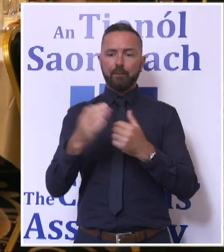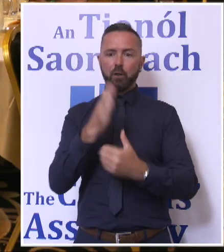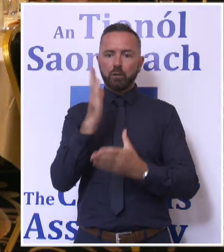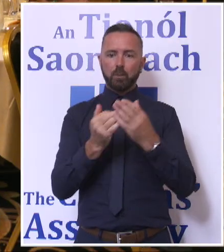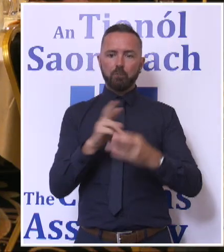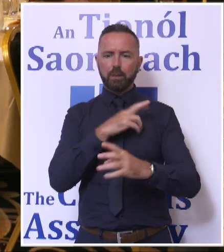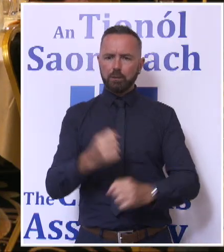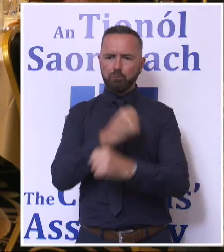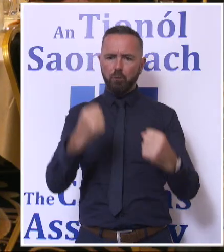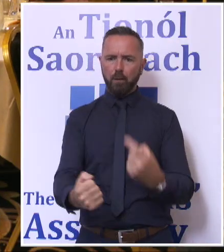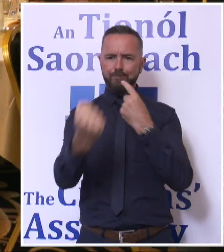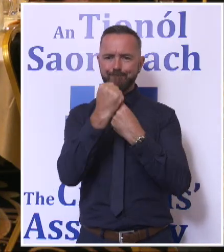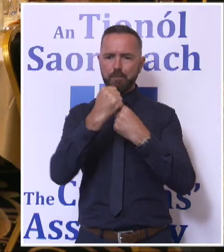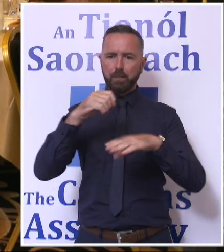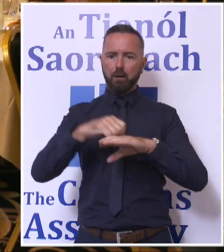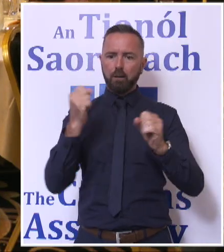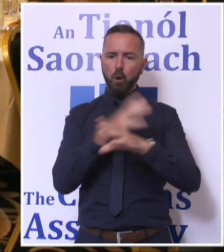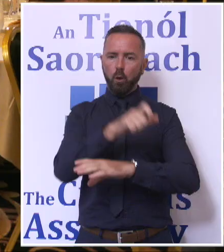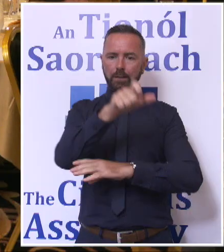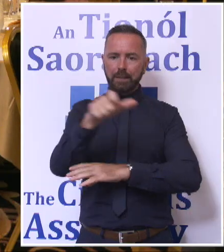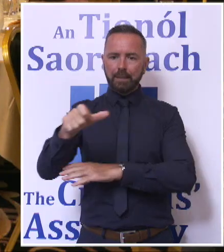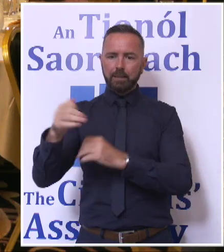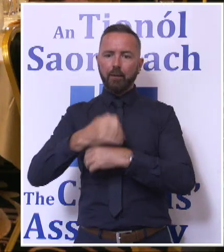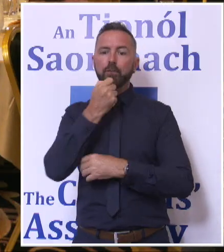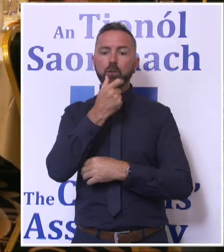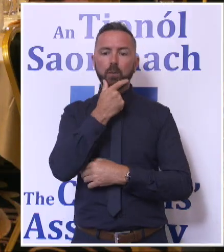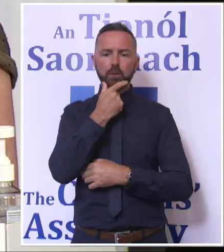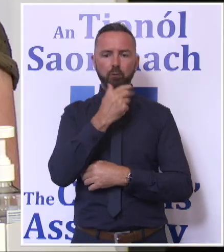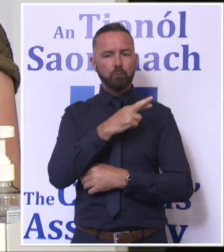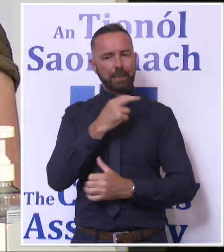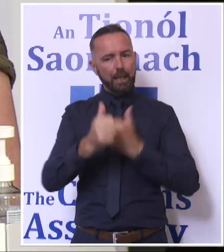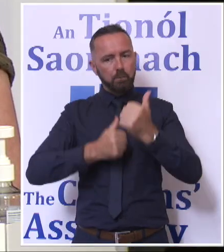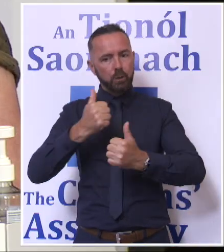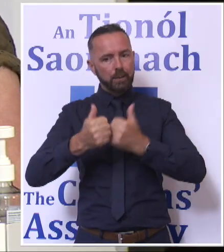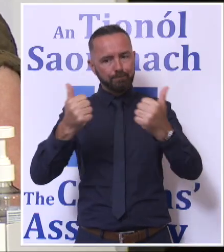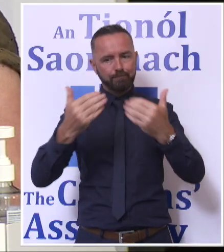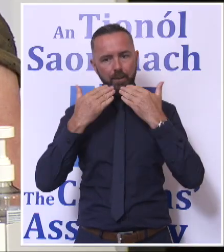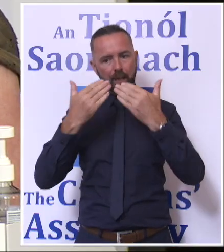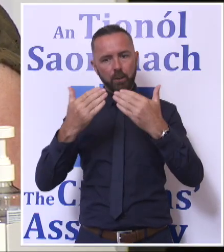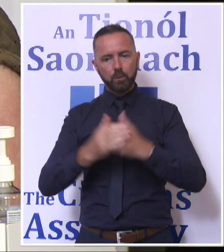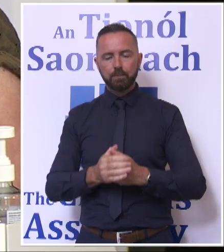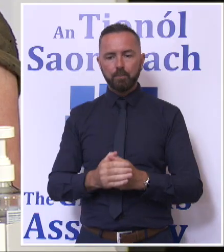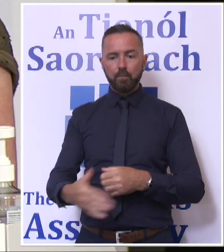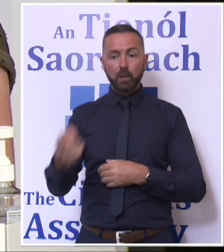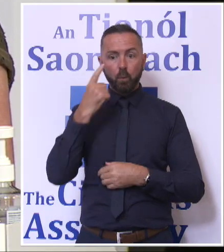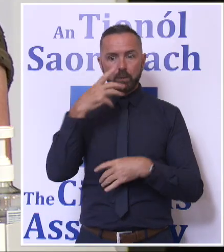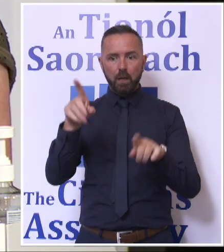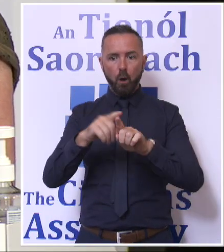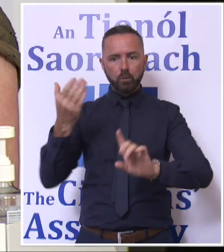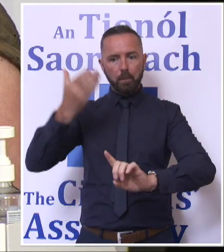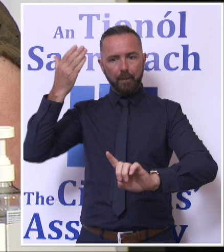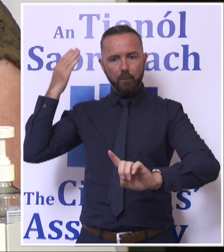have such an impact on all citizens of Dublin. It's hugely appreciated, and we've seen in the past how successful the